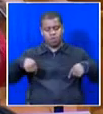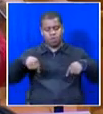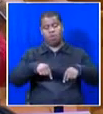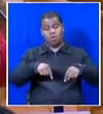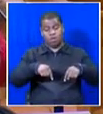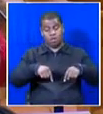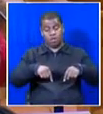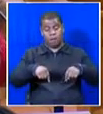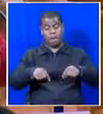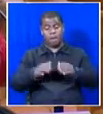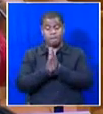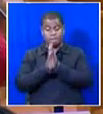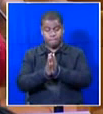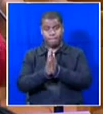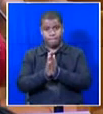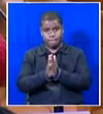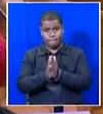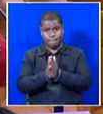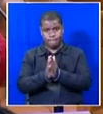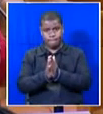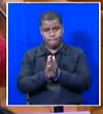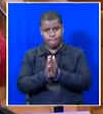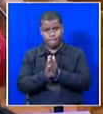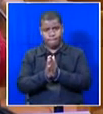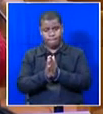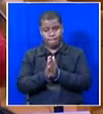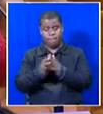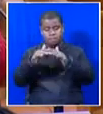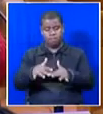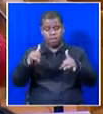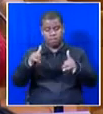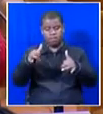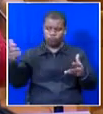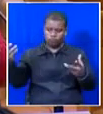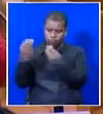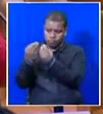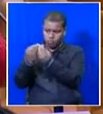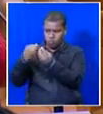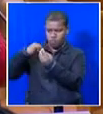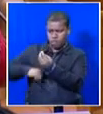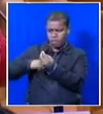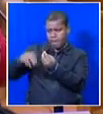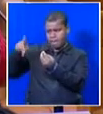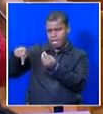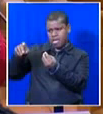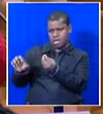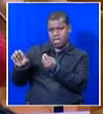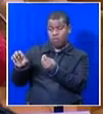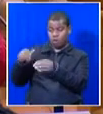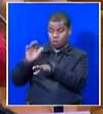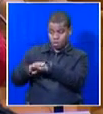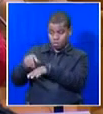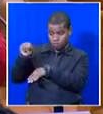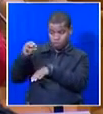isimbonono kumasebe kaRhulumente nomasipala eBhayi ukuba athathe amanyathelo kusombulula lengxaki